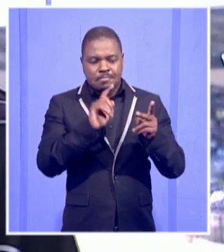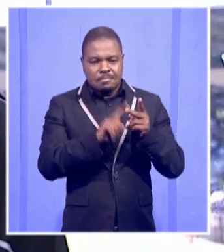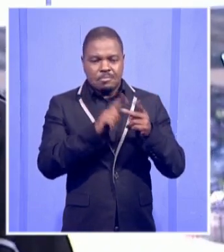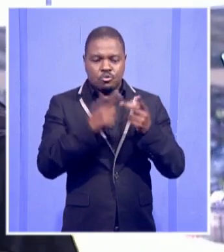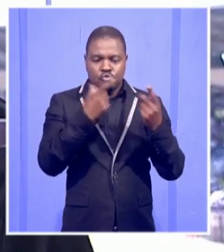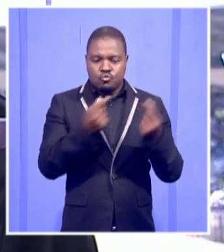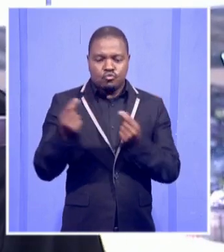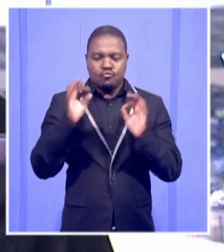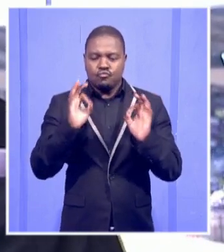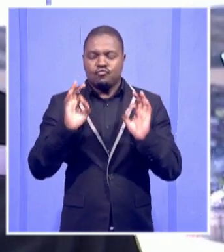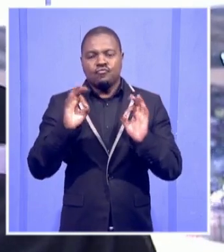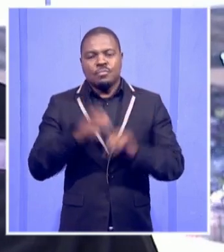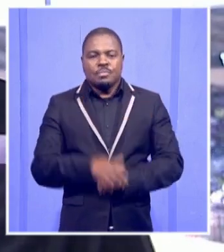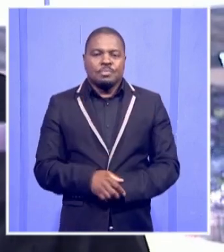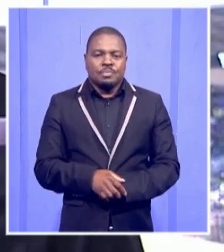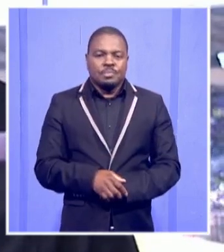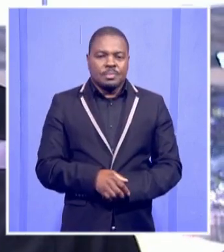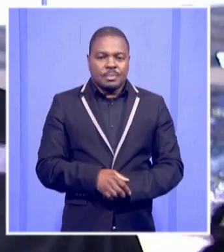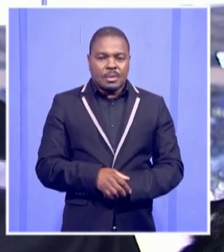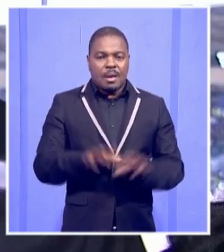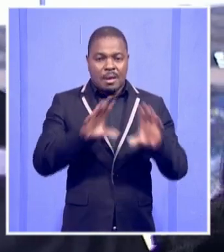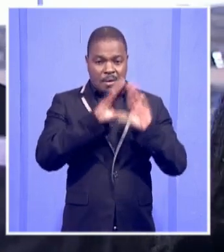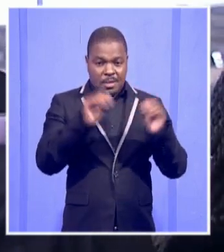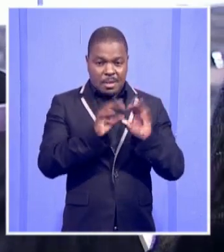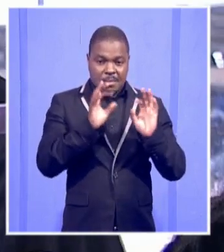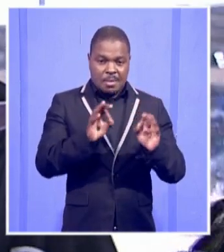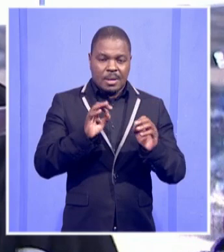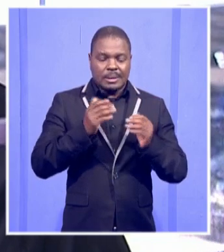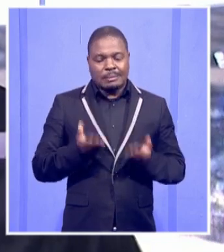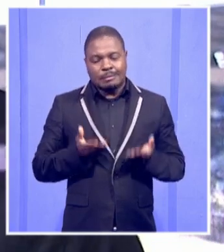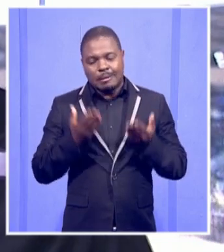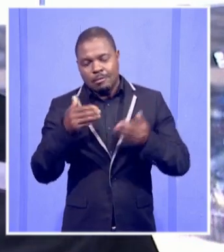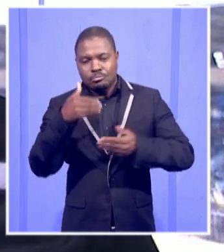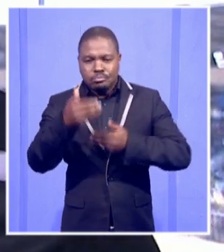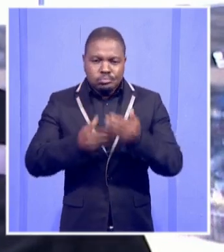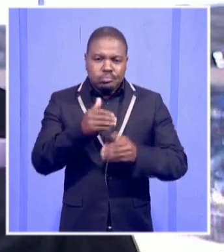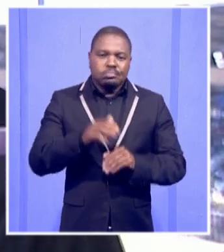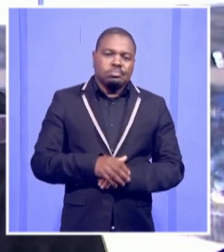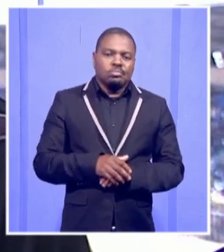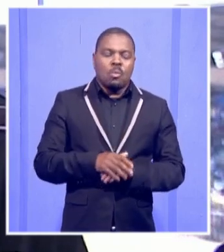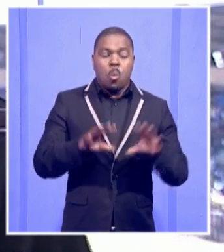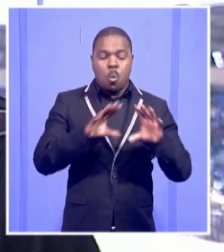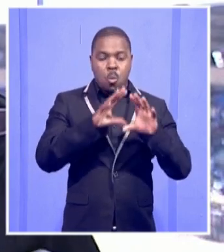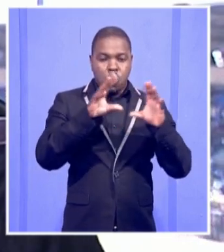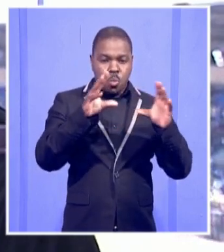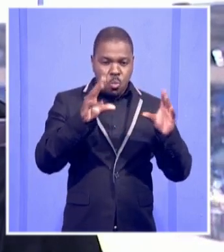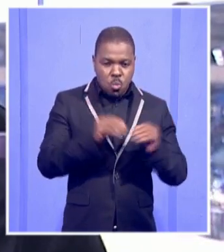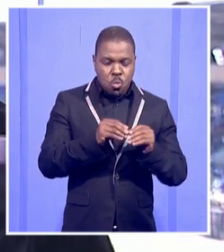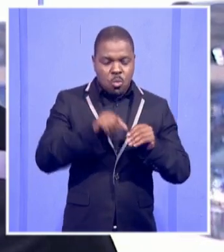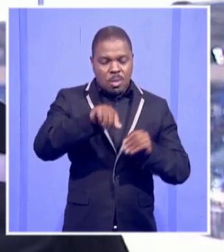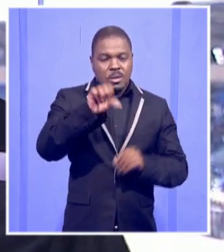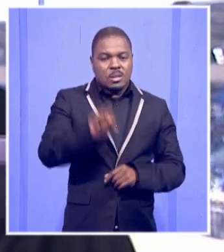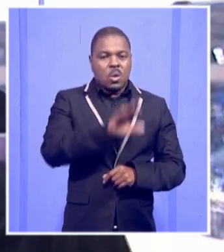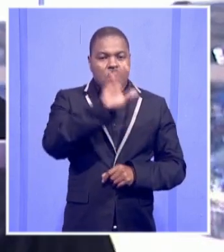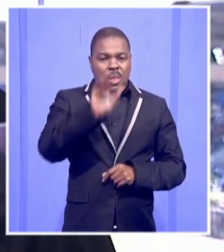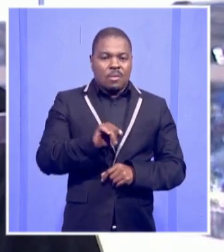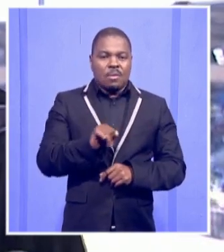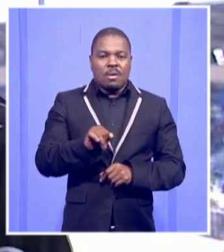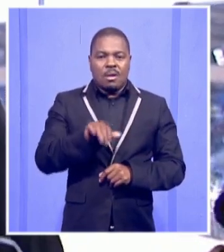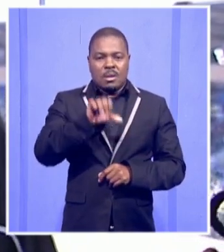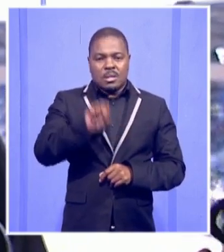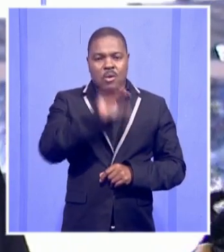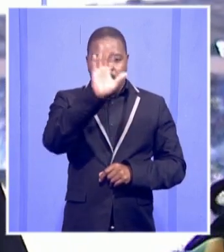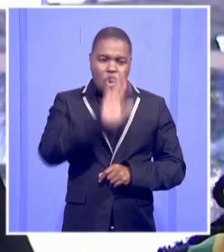ngendlela lethi right yonke into right service delivery konke live konke makhona yale